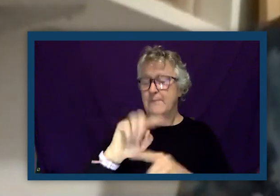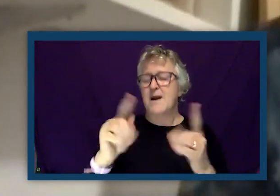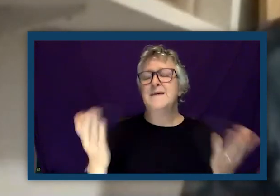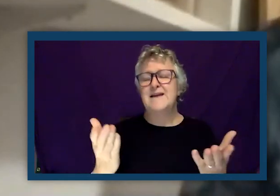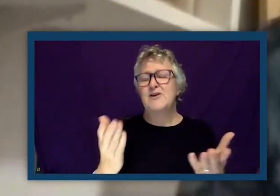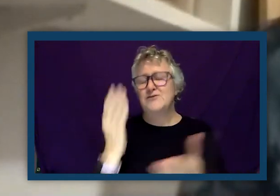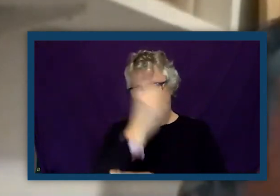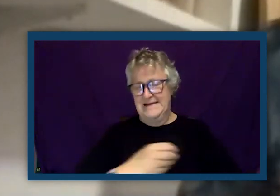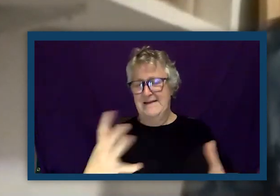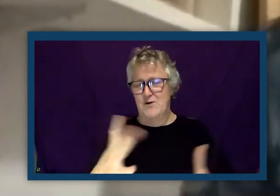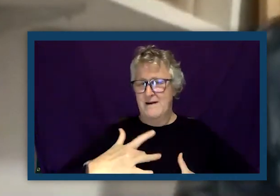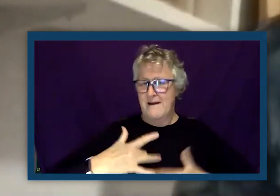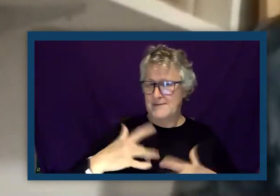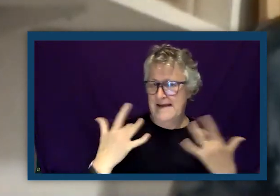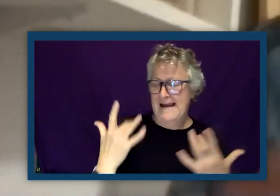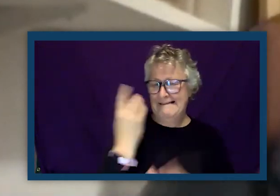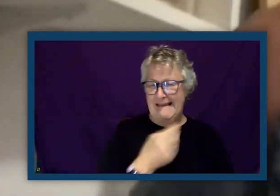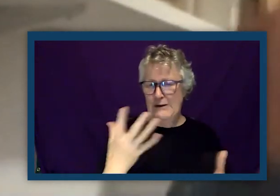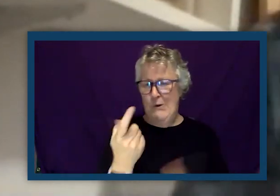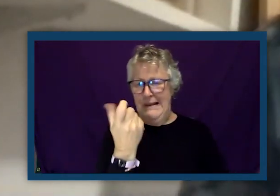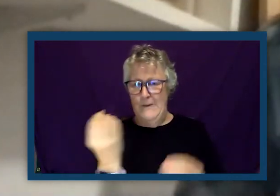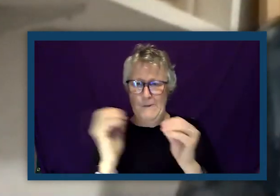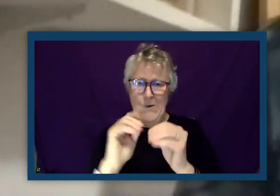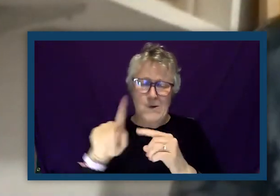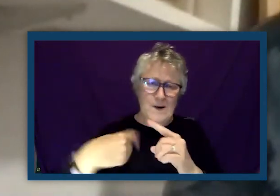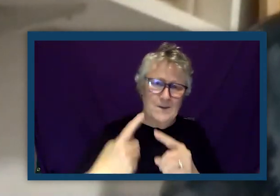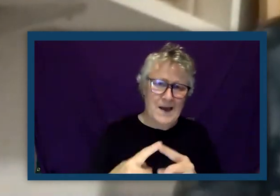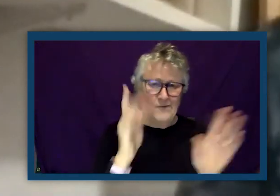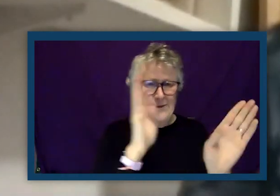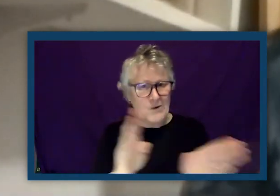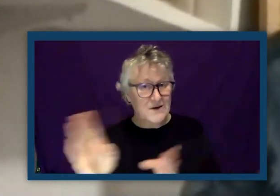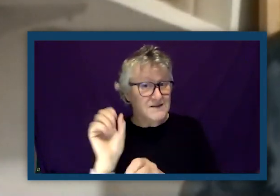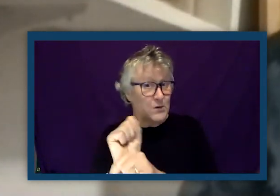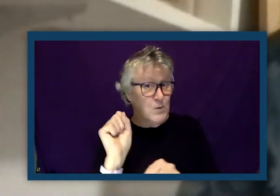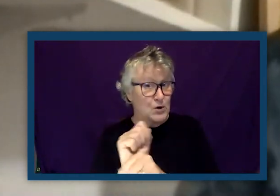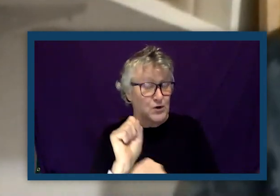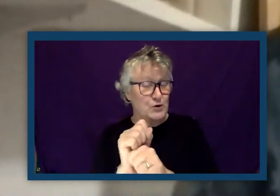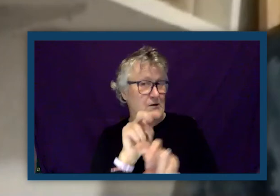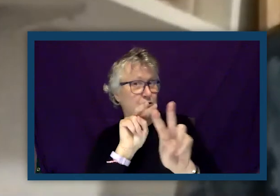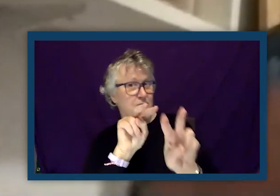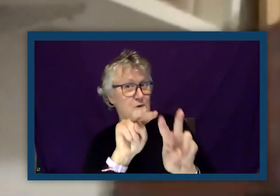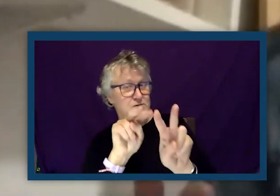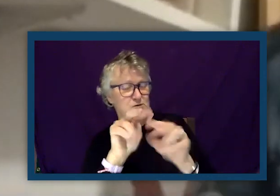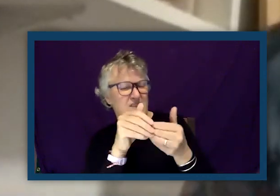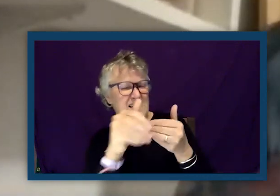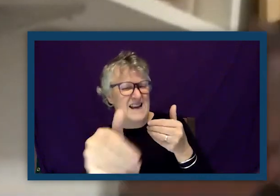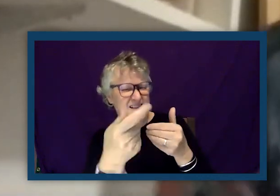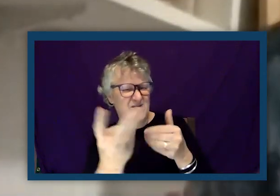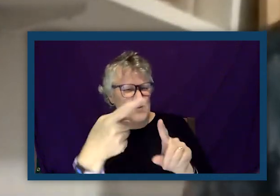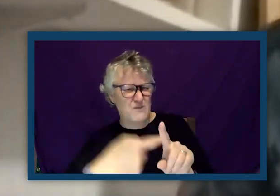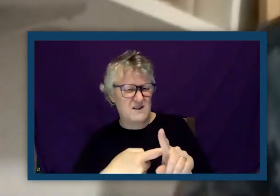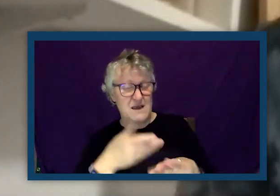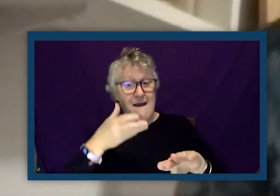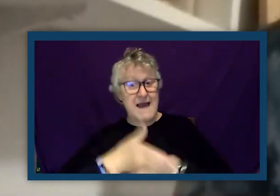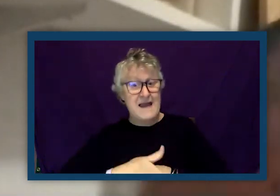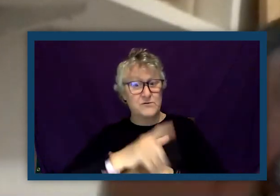and let you know a little bit more about the organizing work that you can look forward to over the next couple of months. After 2020 and